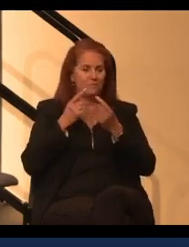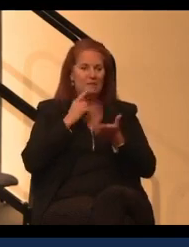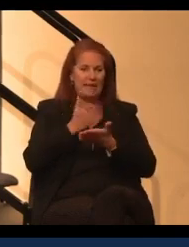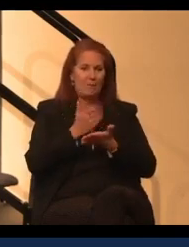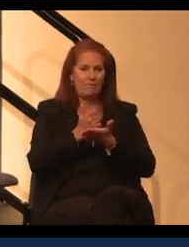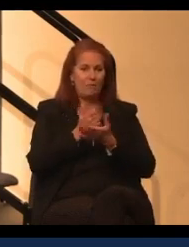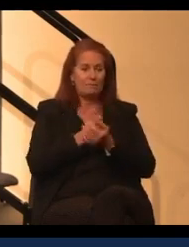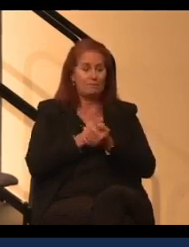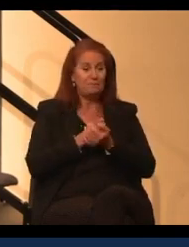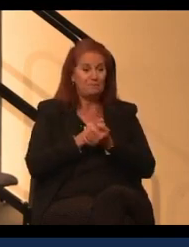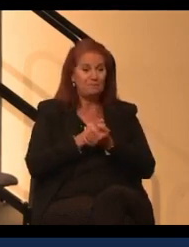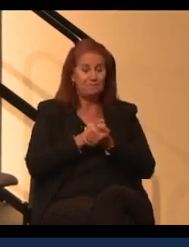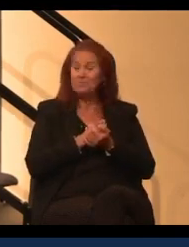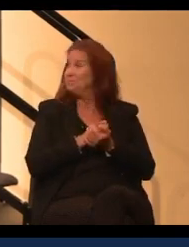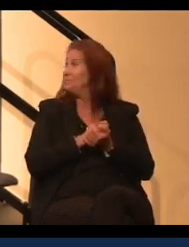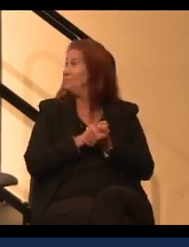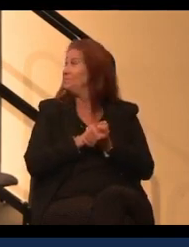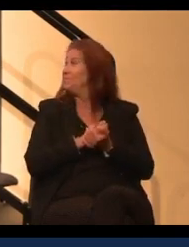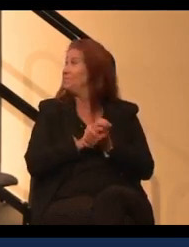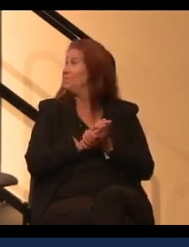helpful.